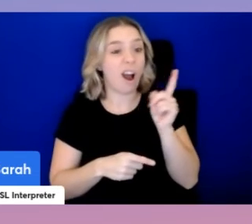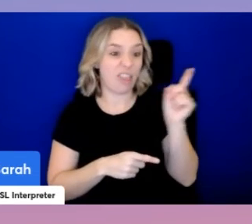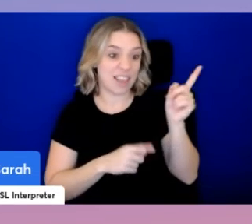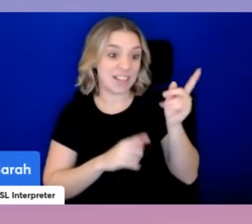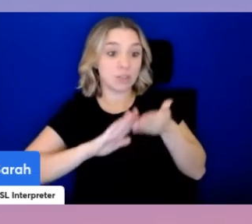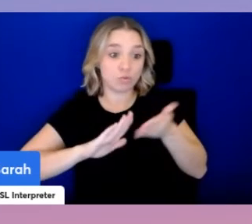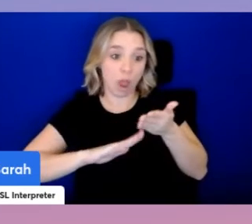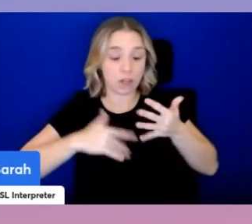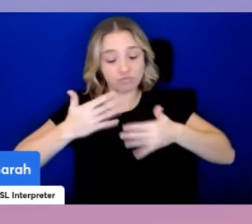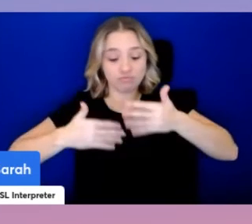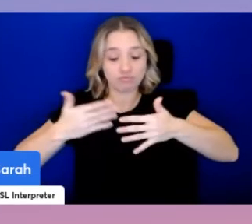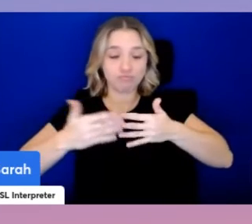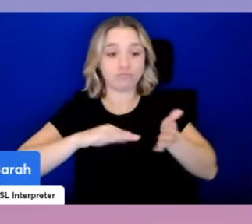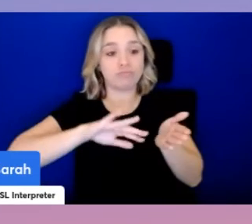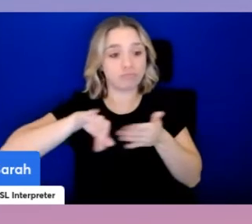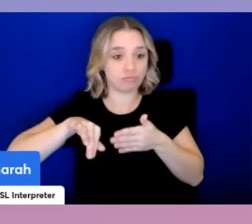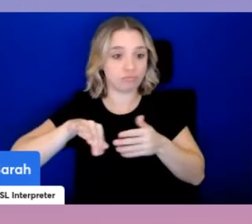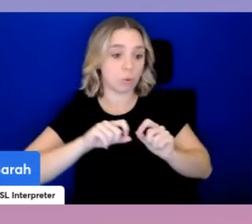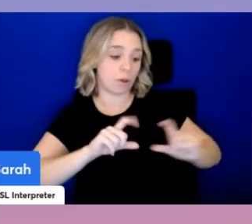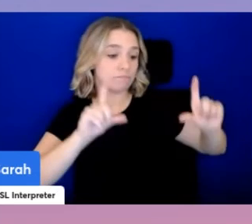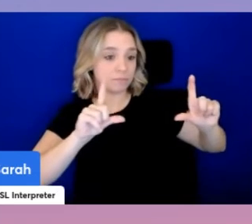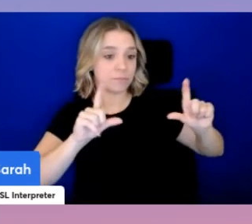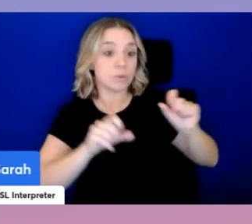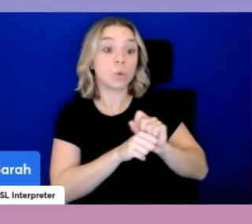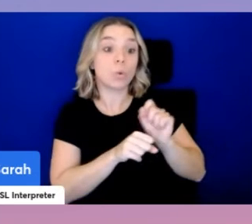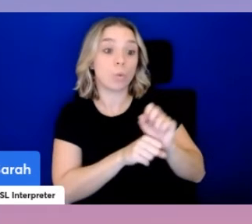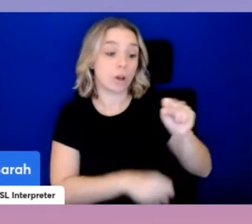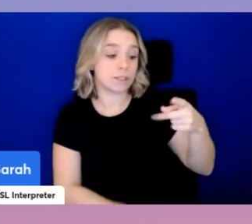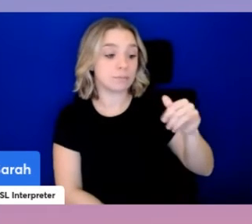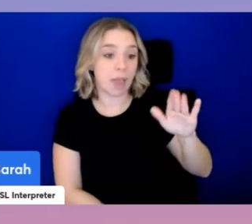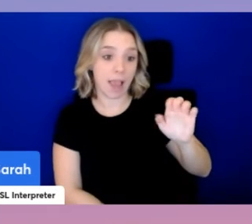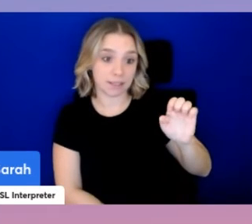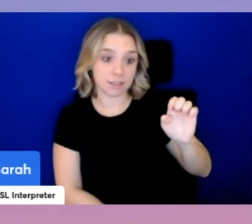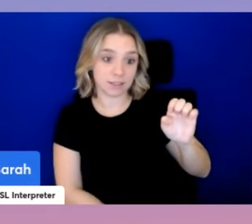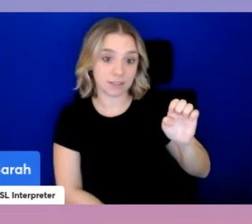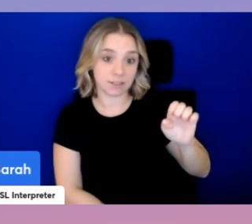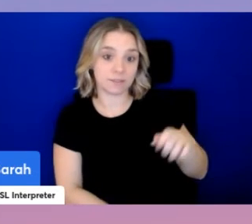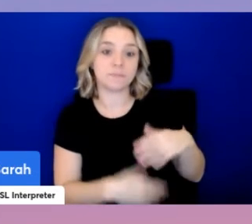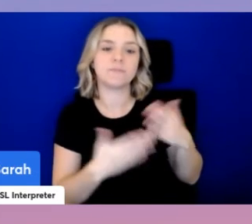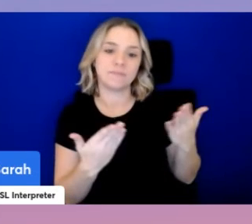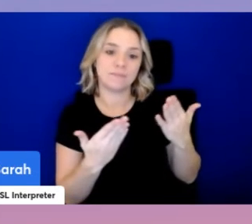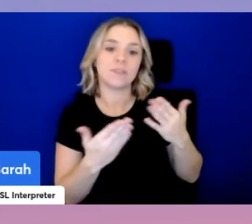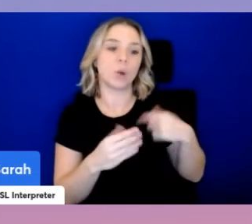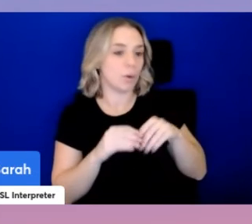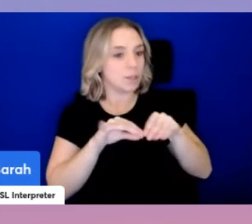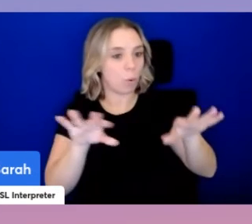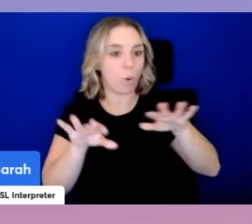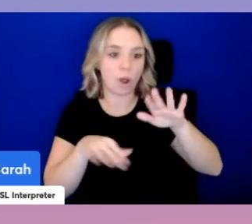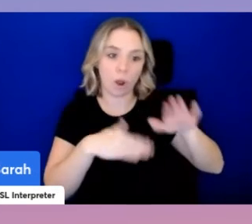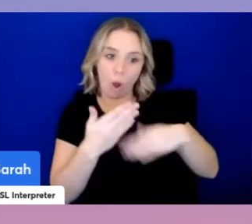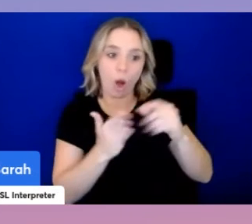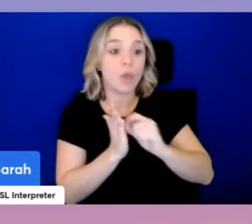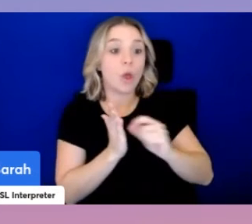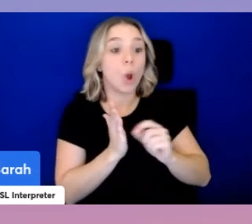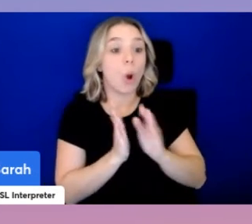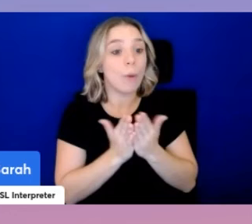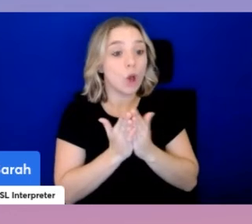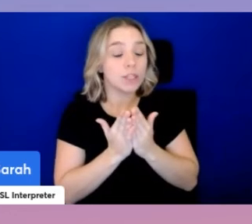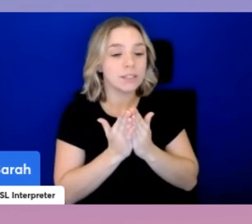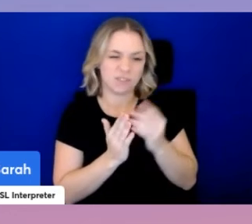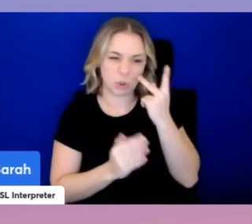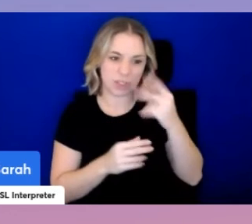also go to the workspace. Here we deploy all the notebooks here, as you can see, in